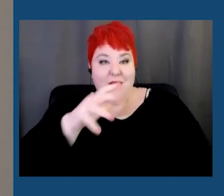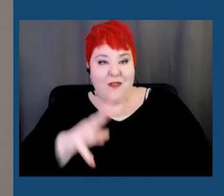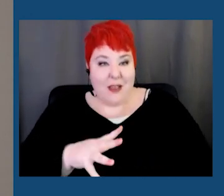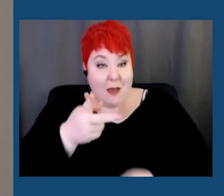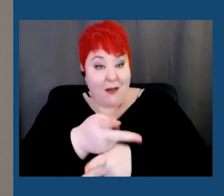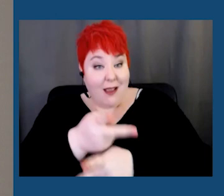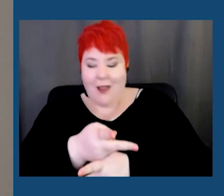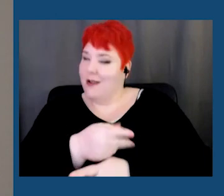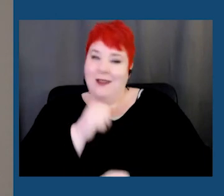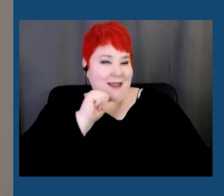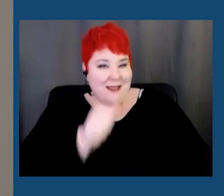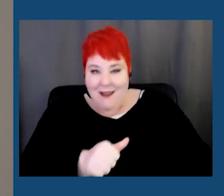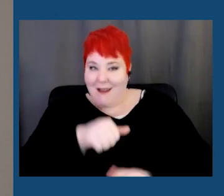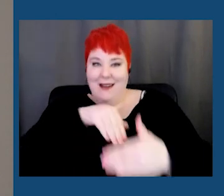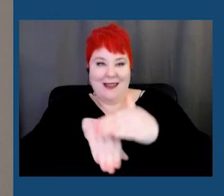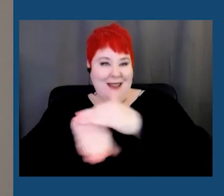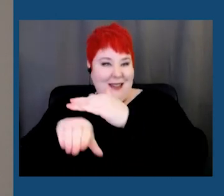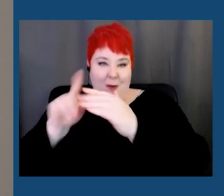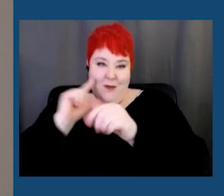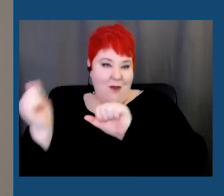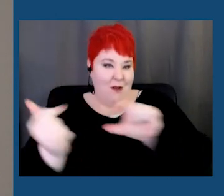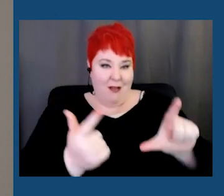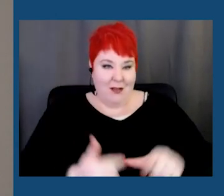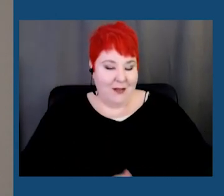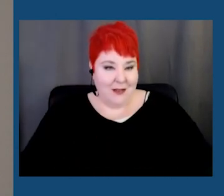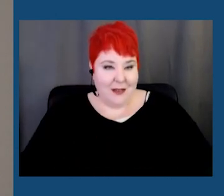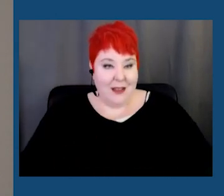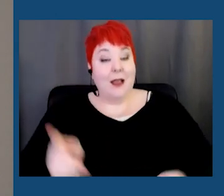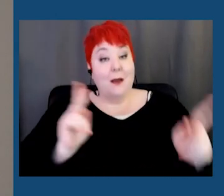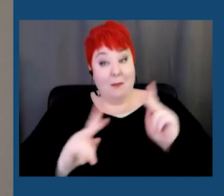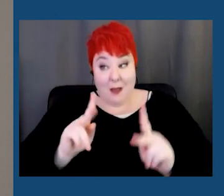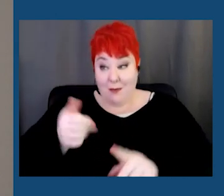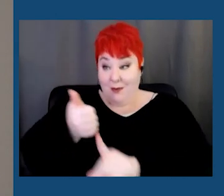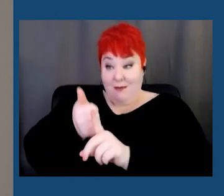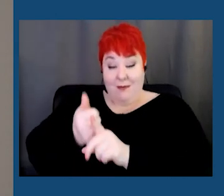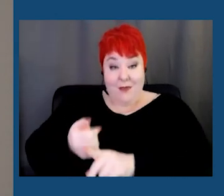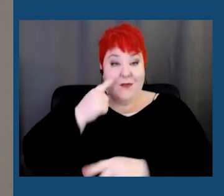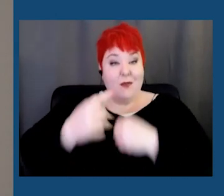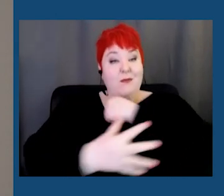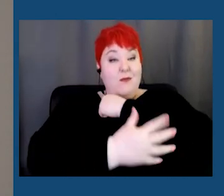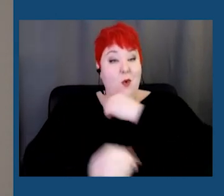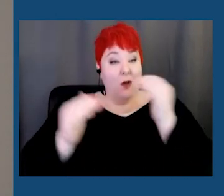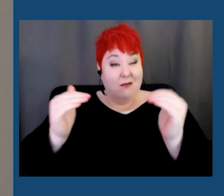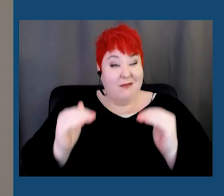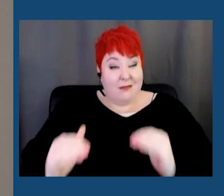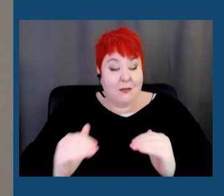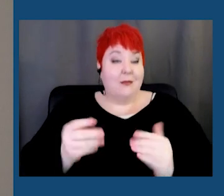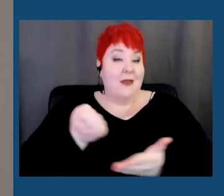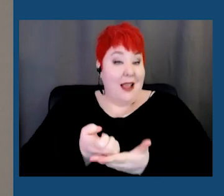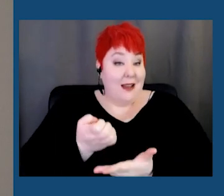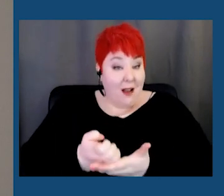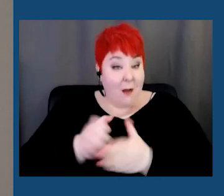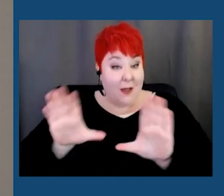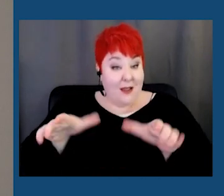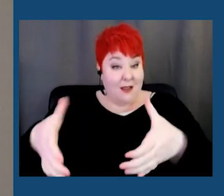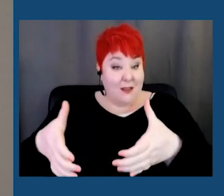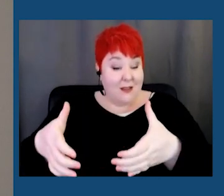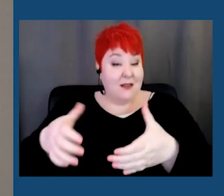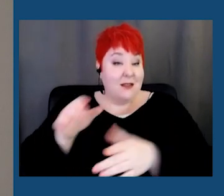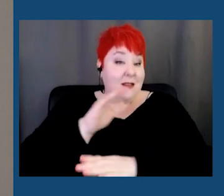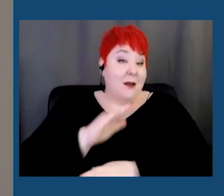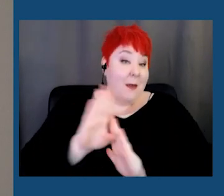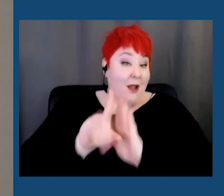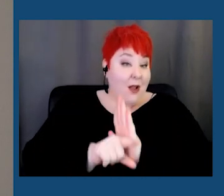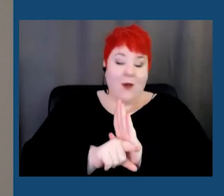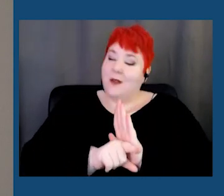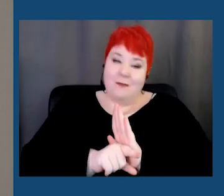everyone, especially people from disadvantaged economic backgrounds. It also has one of the highest pregnancy